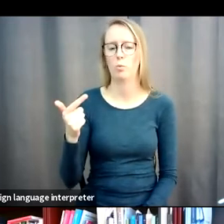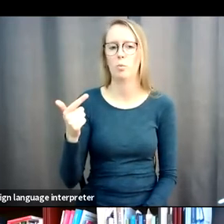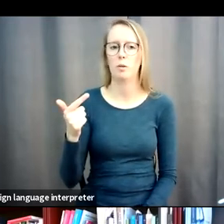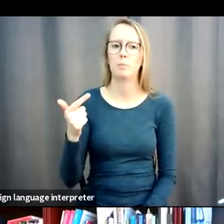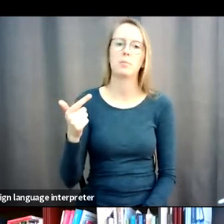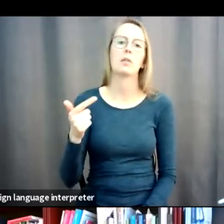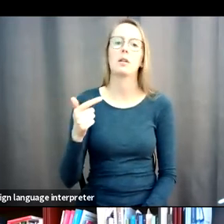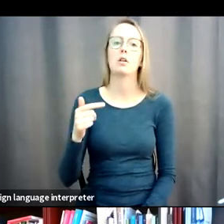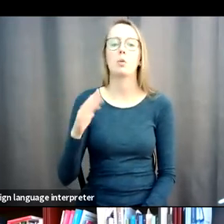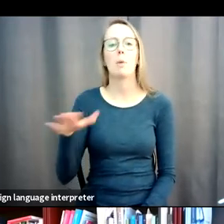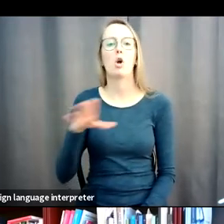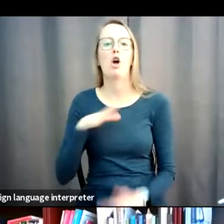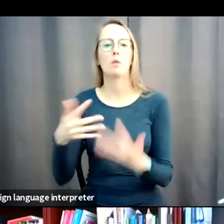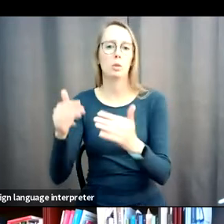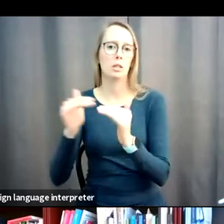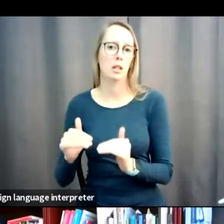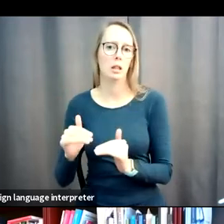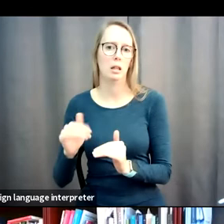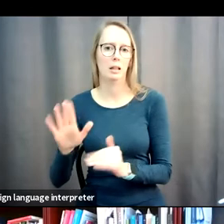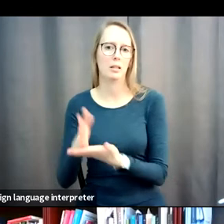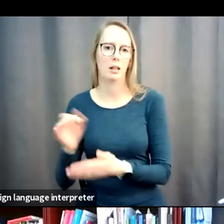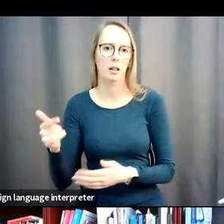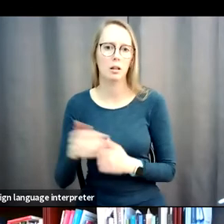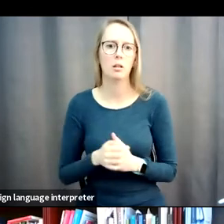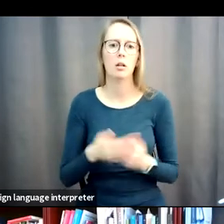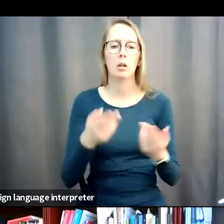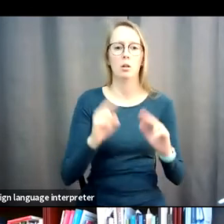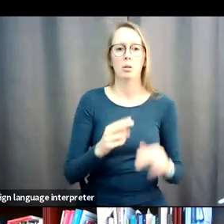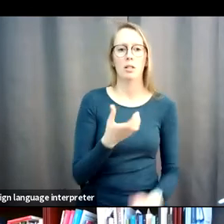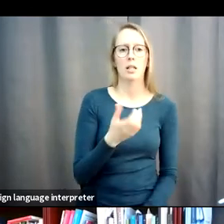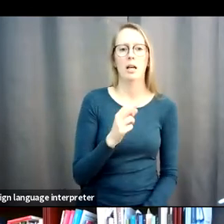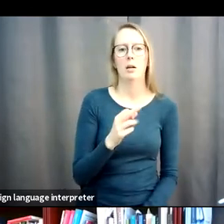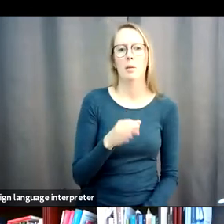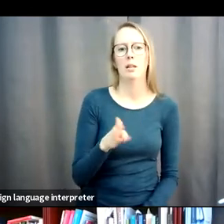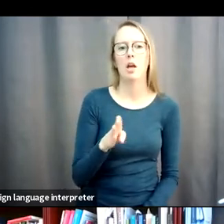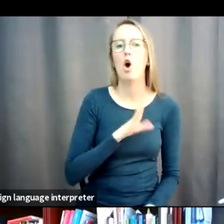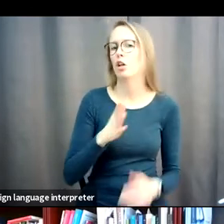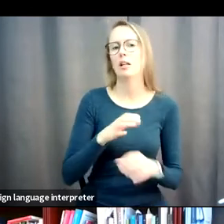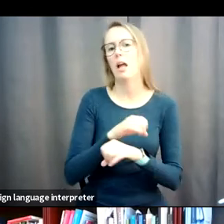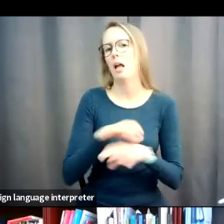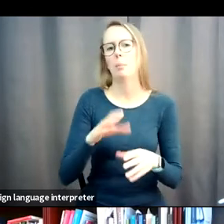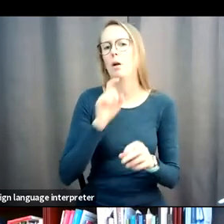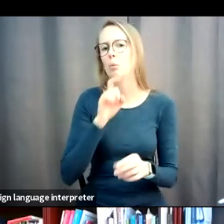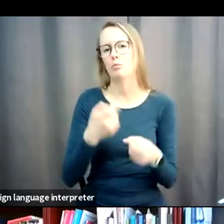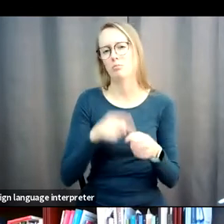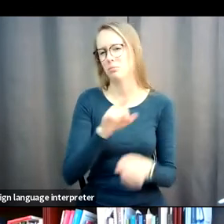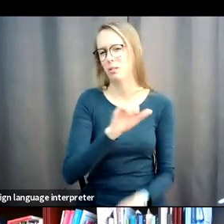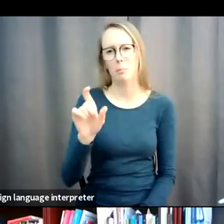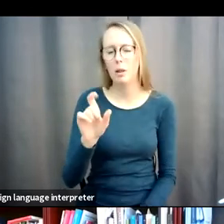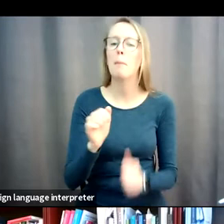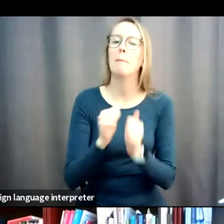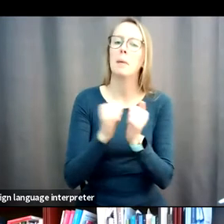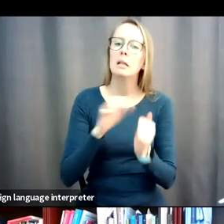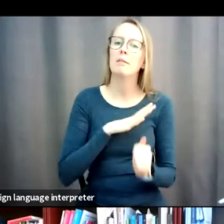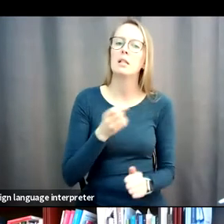2007 on the rights of children with disabilities. The CRPD committee has no general comment on this topic specifically, but there are